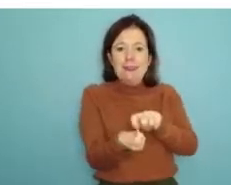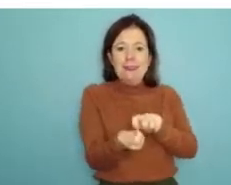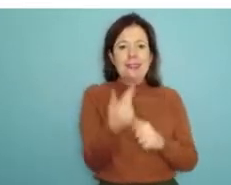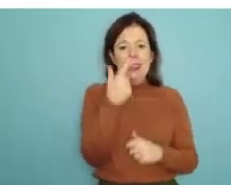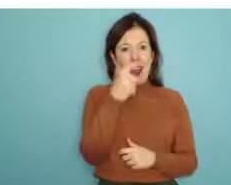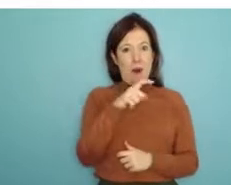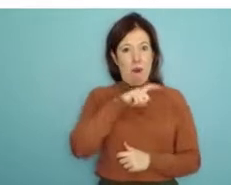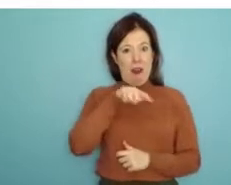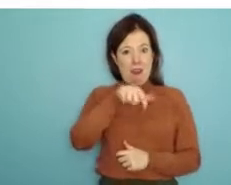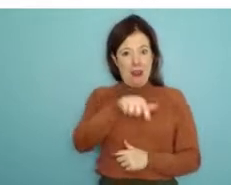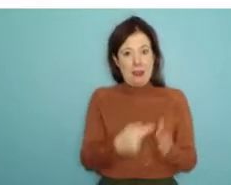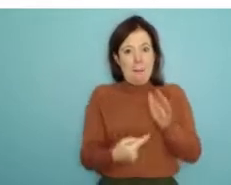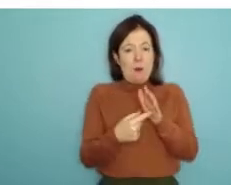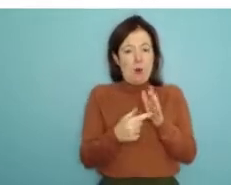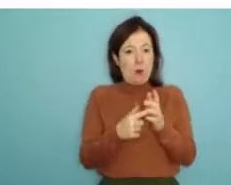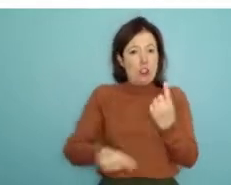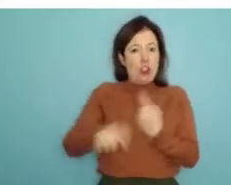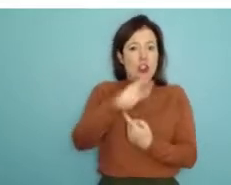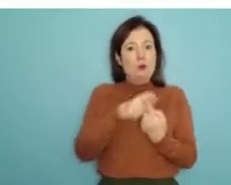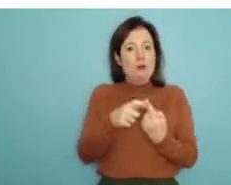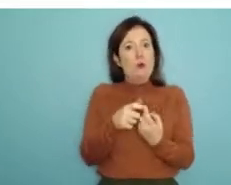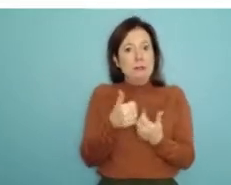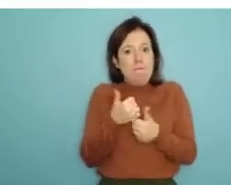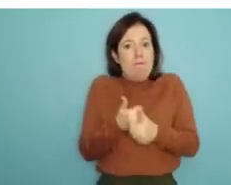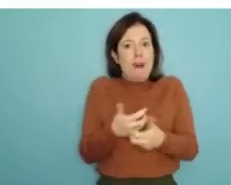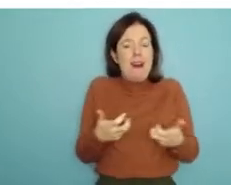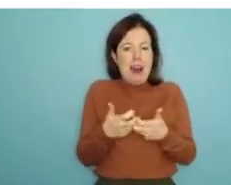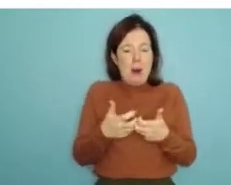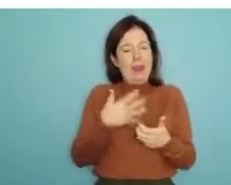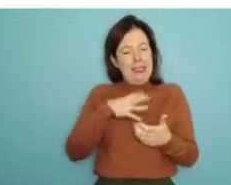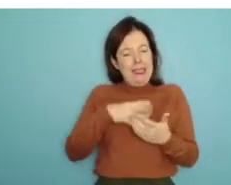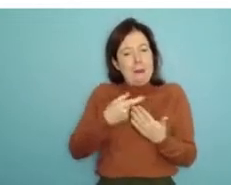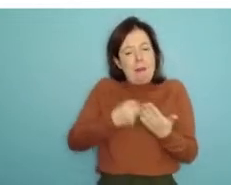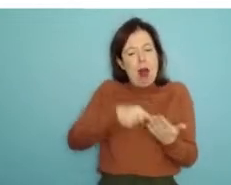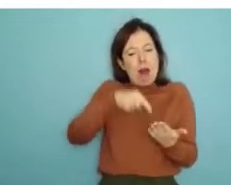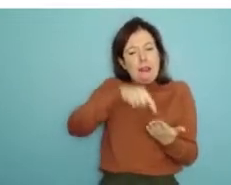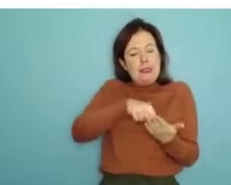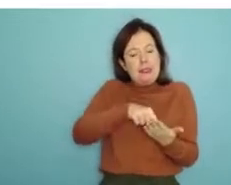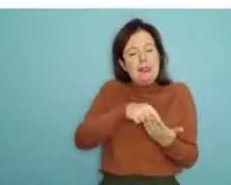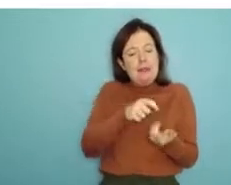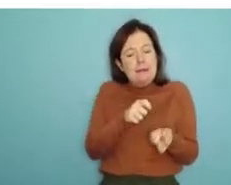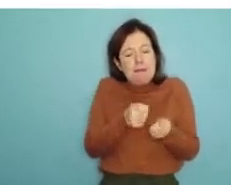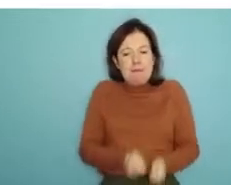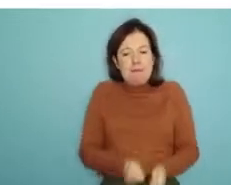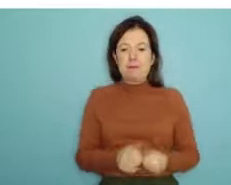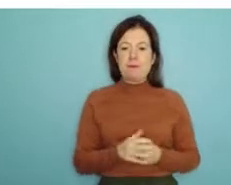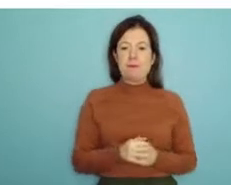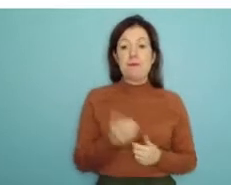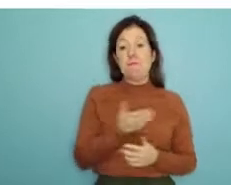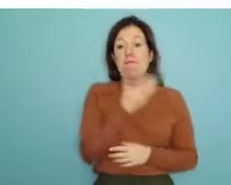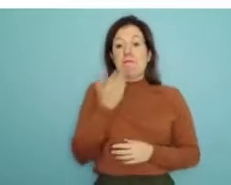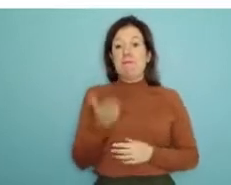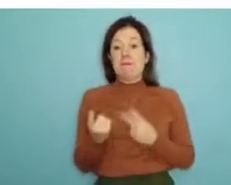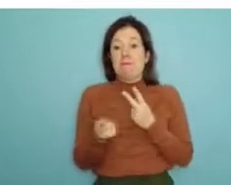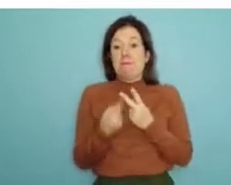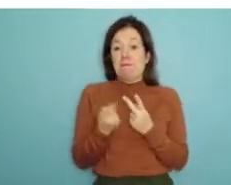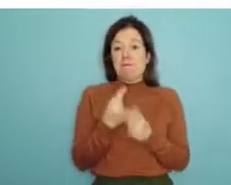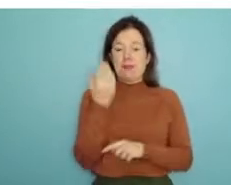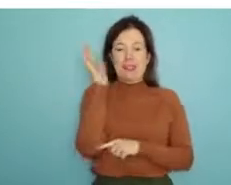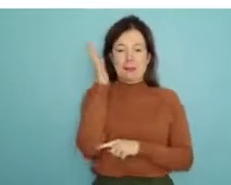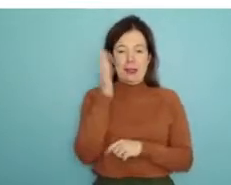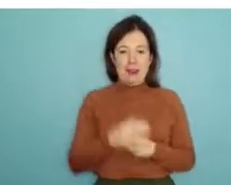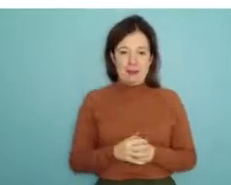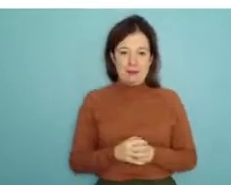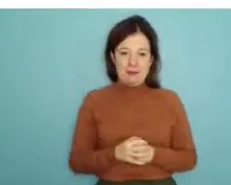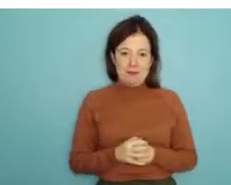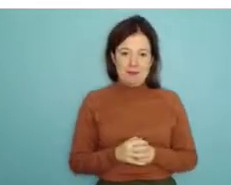difference for our communities. We're moving on now to our next guest speaker. It's an absolute pleasure